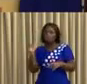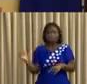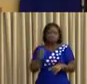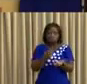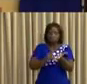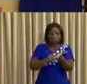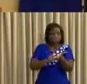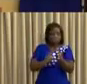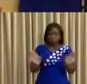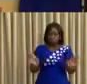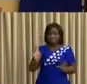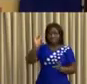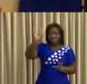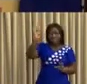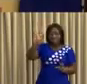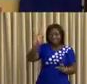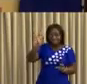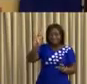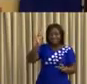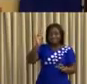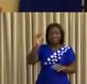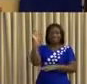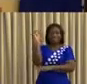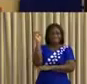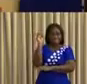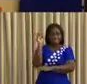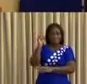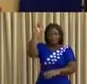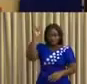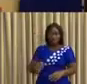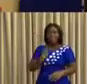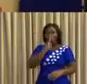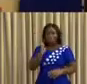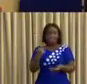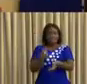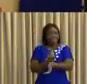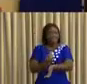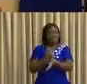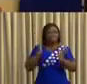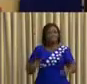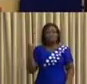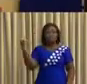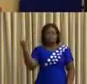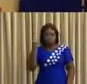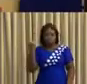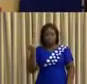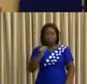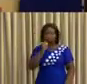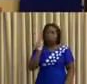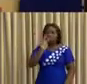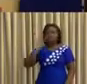December must be a Ghanaian election, not a West African election, conducted with a